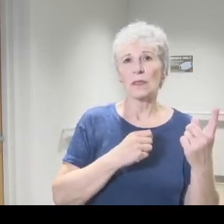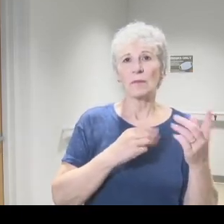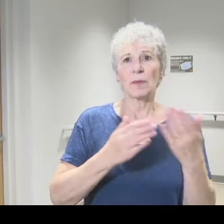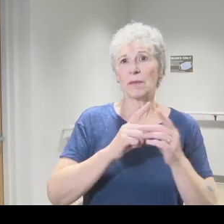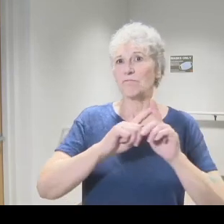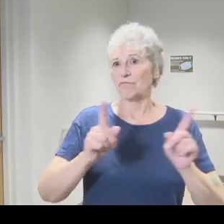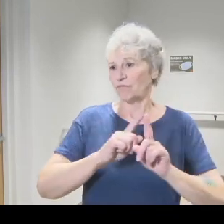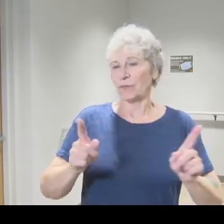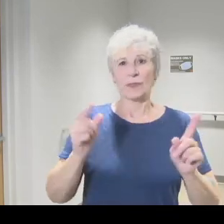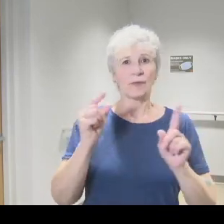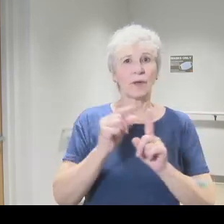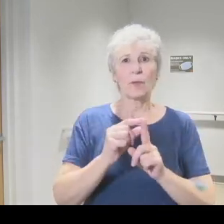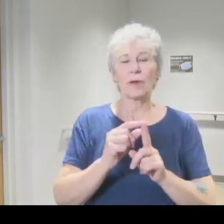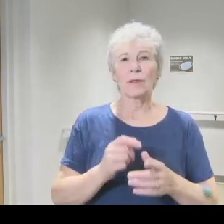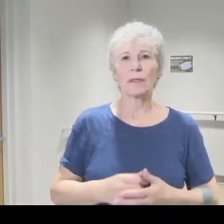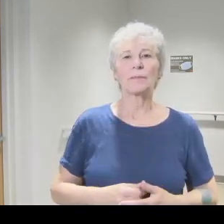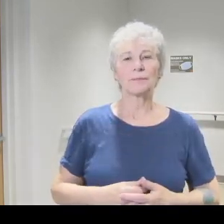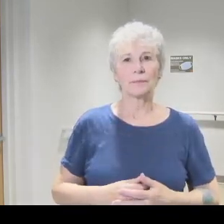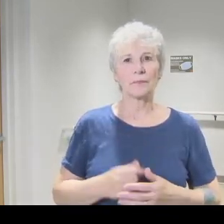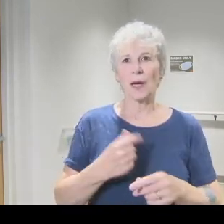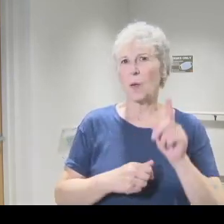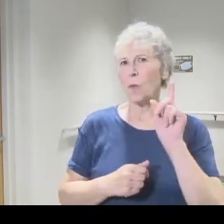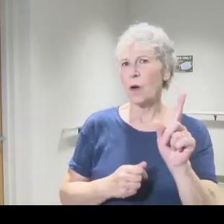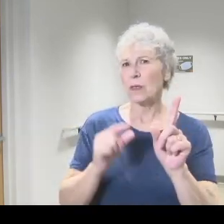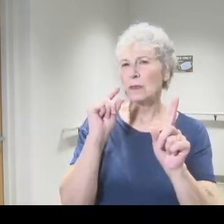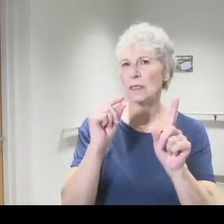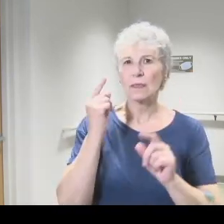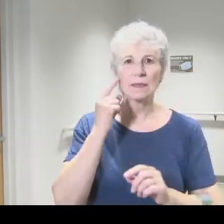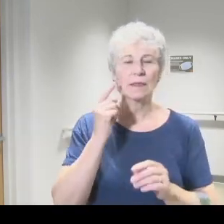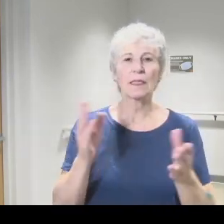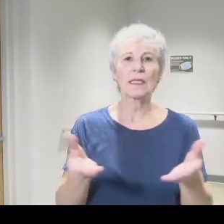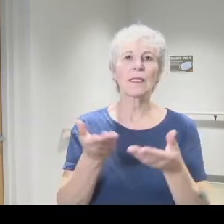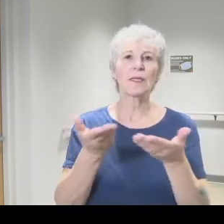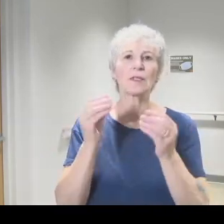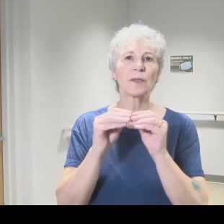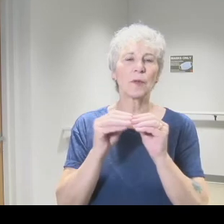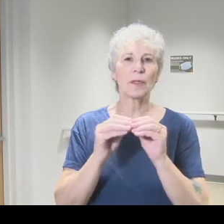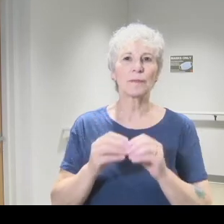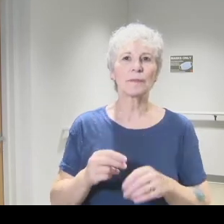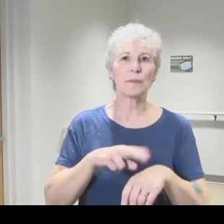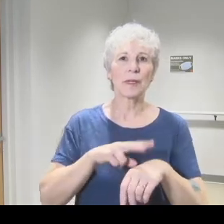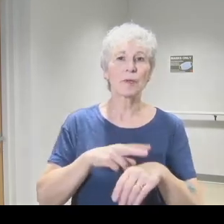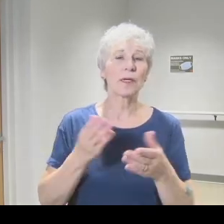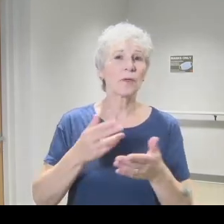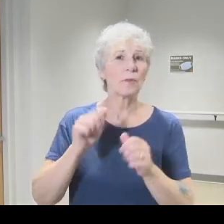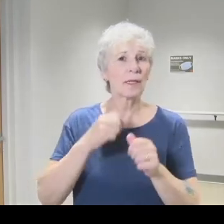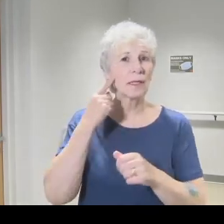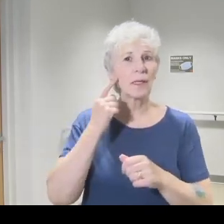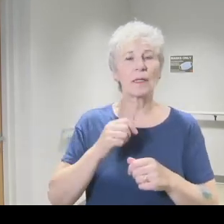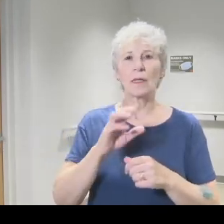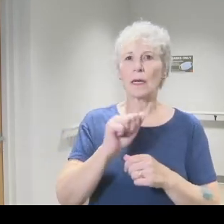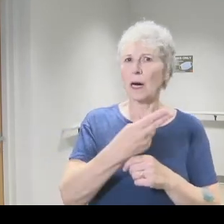different word. Completely different by one little sound. Here's some more sounds you might hear in Paraguay.